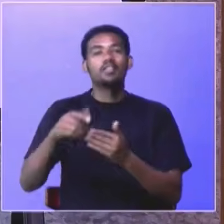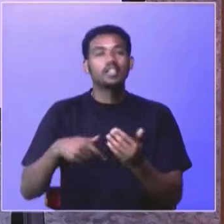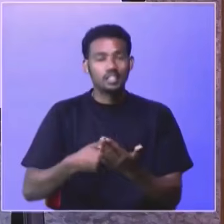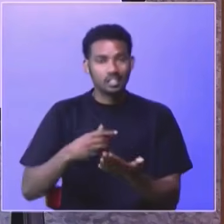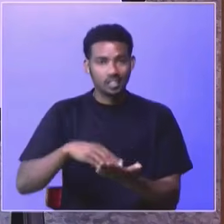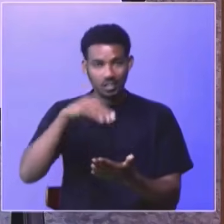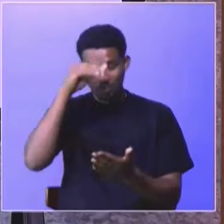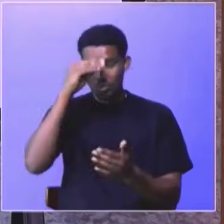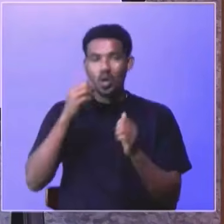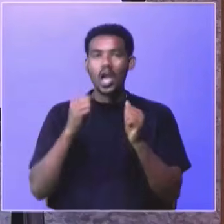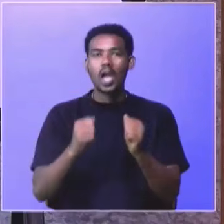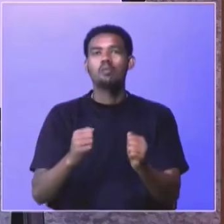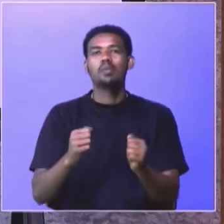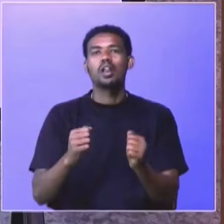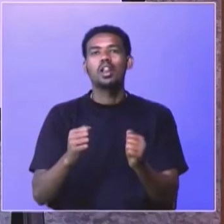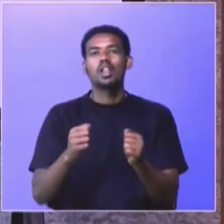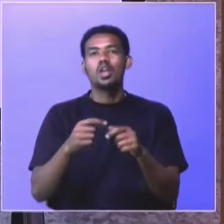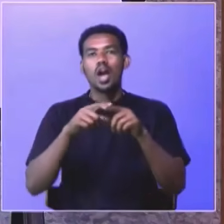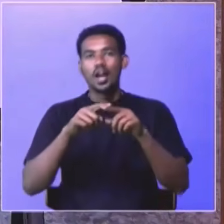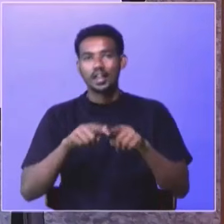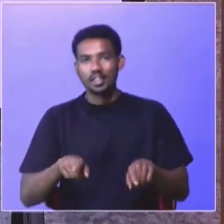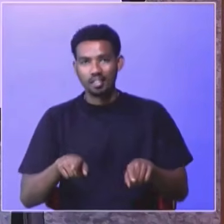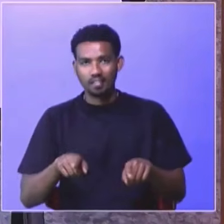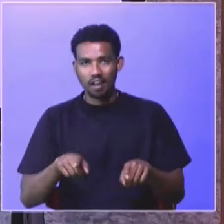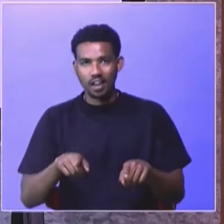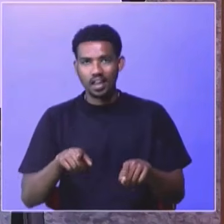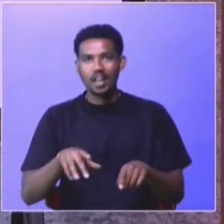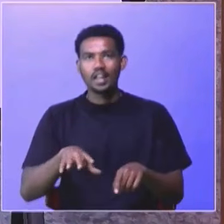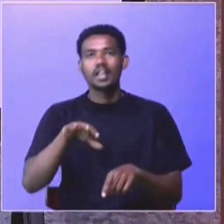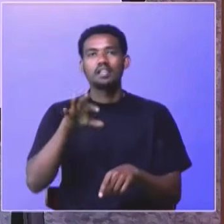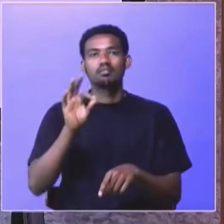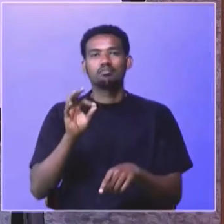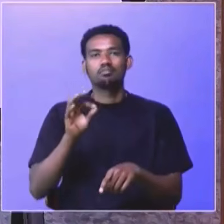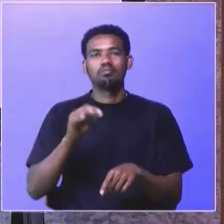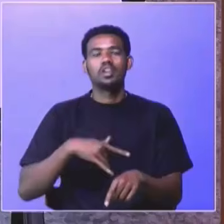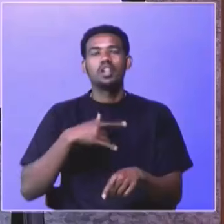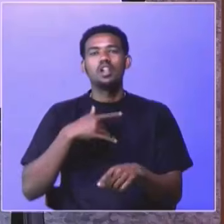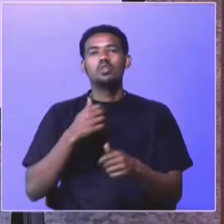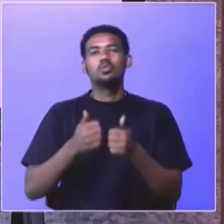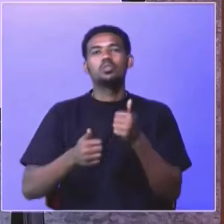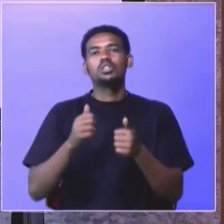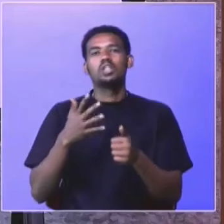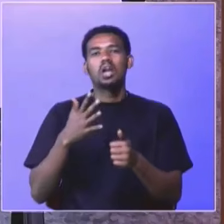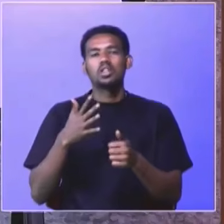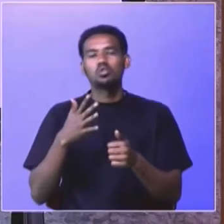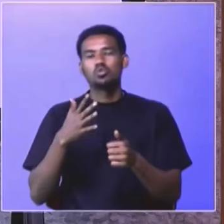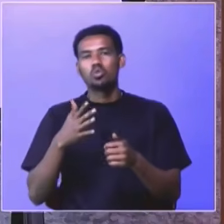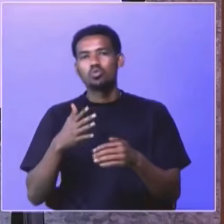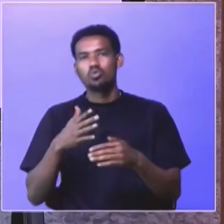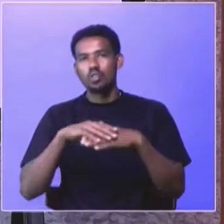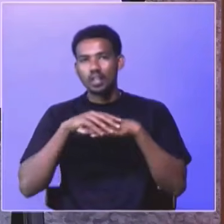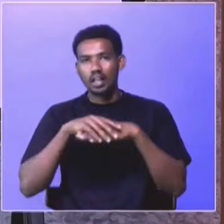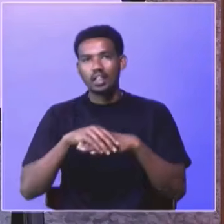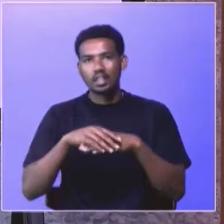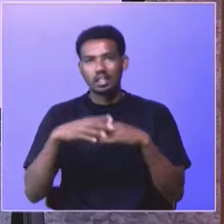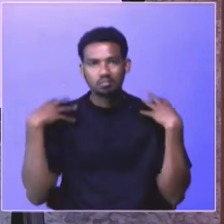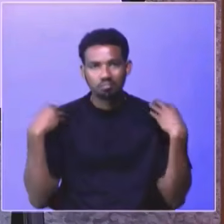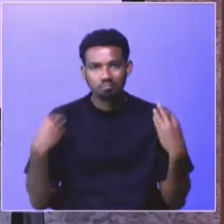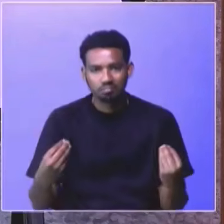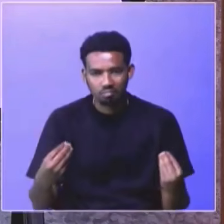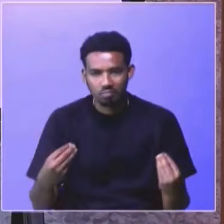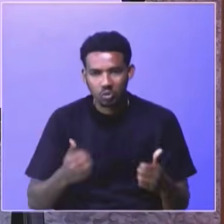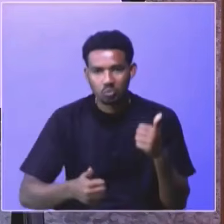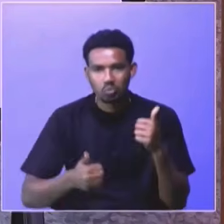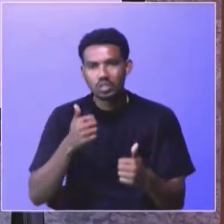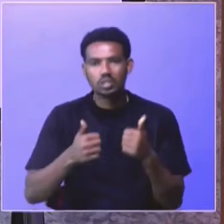able to identify and also tell which kind of greeting methods you are going to use. Maybe